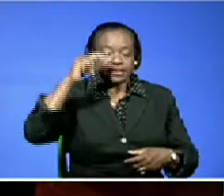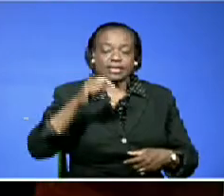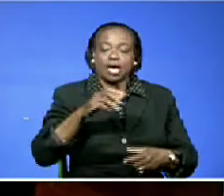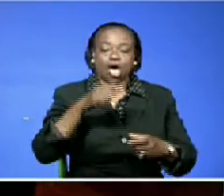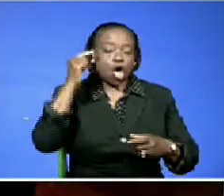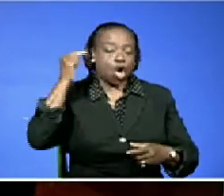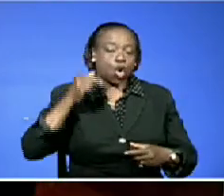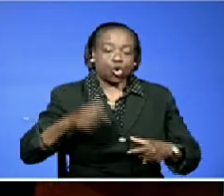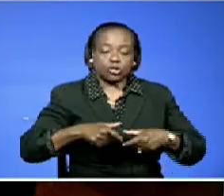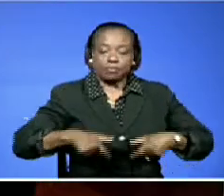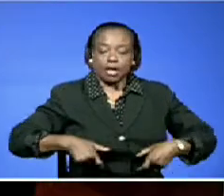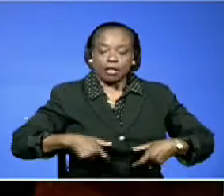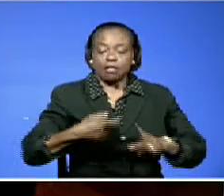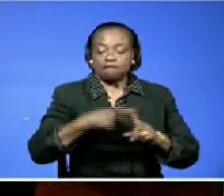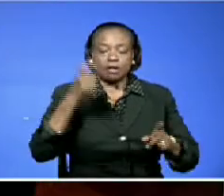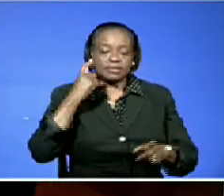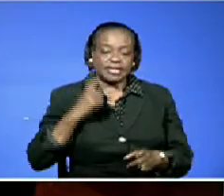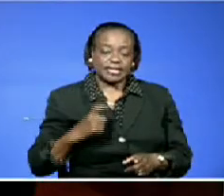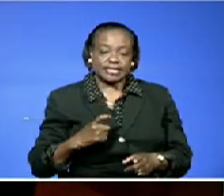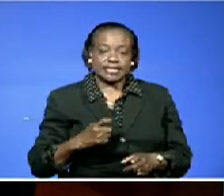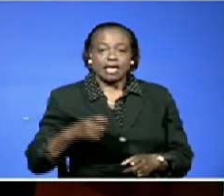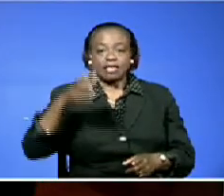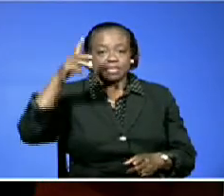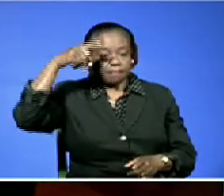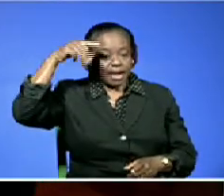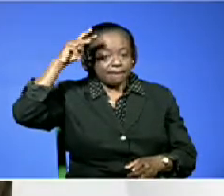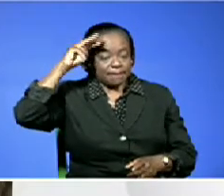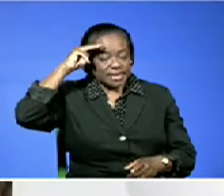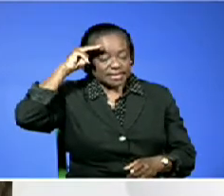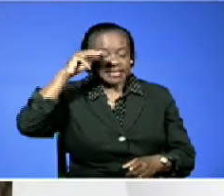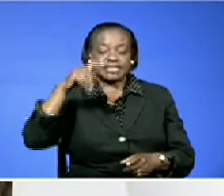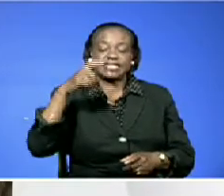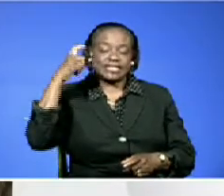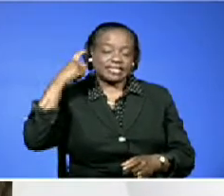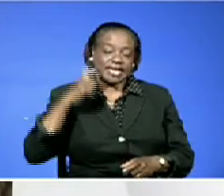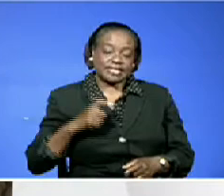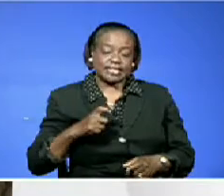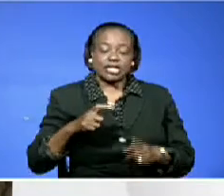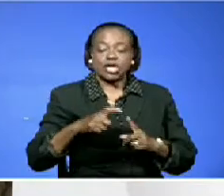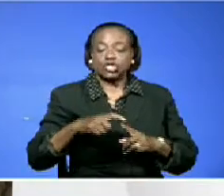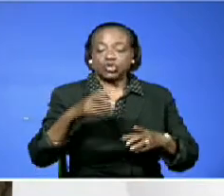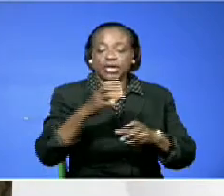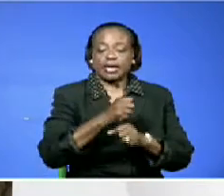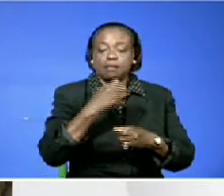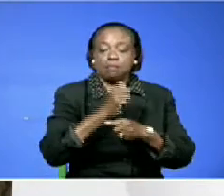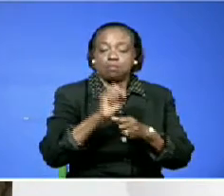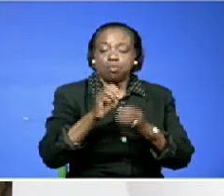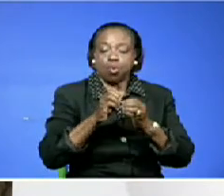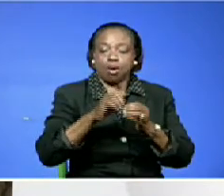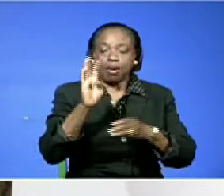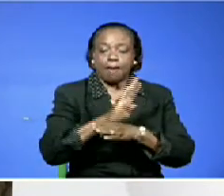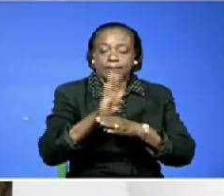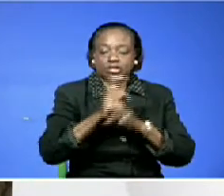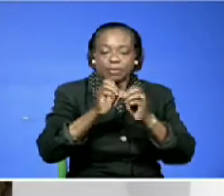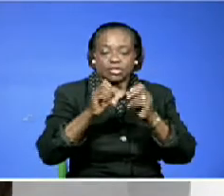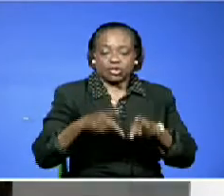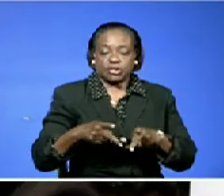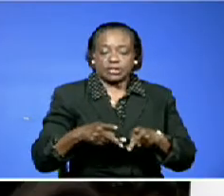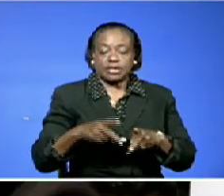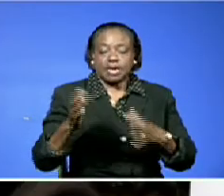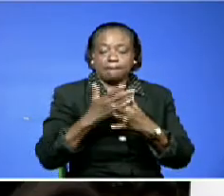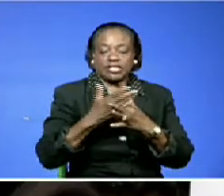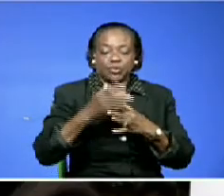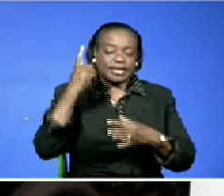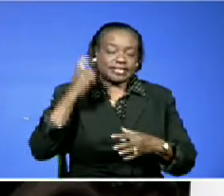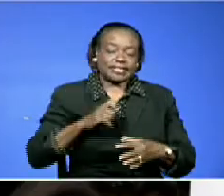minister is in Texas this week to create more business opportunities between Texas and the Bahamas. He was joined at the Texas governor's mansion with